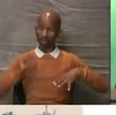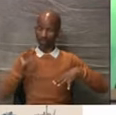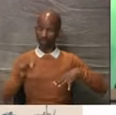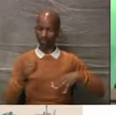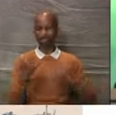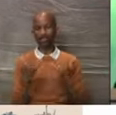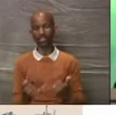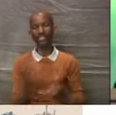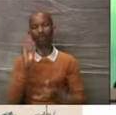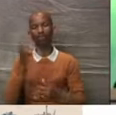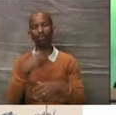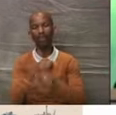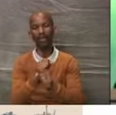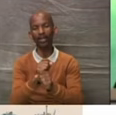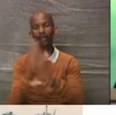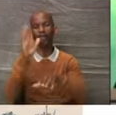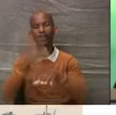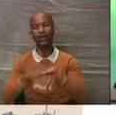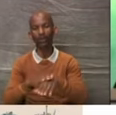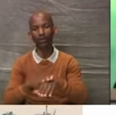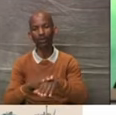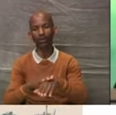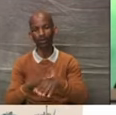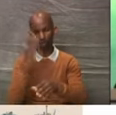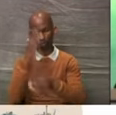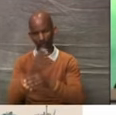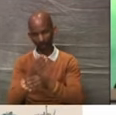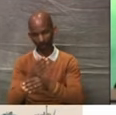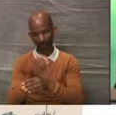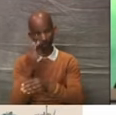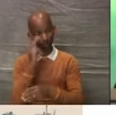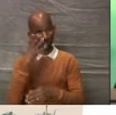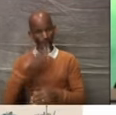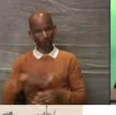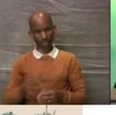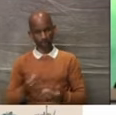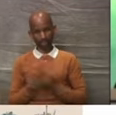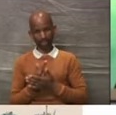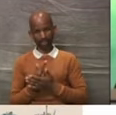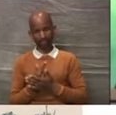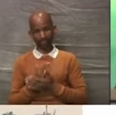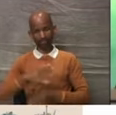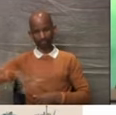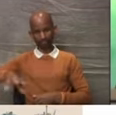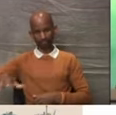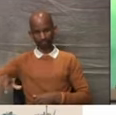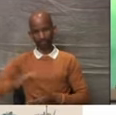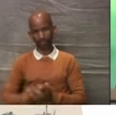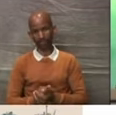this will create the more jobs that we are looking for in our province.